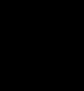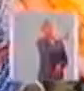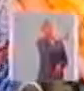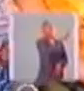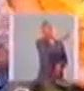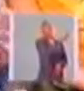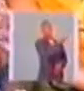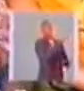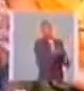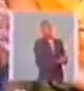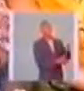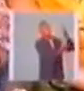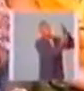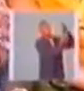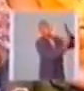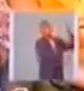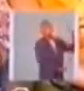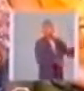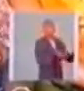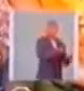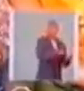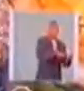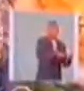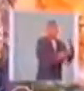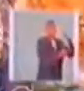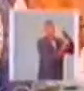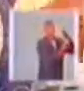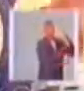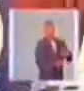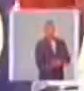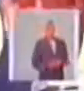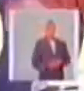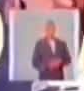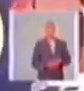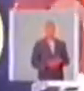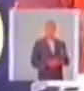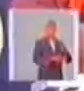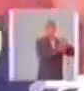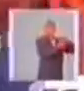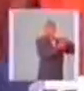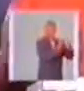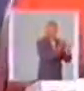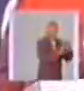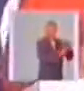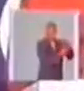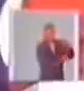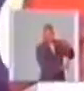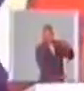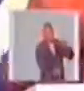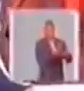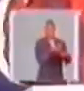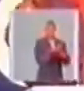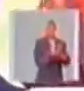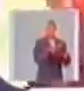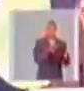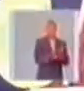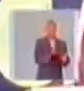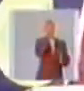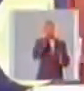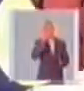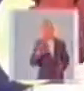the oil or cause up a cooking oil. Send also so your chins are the any free and food yemu. Sandy mammy and